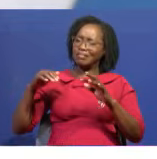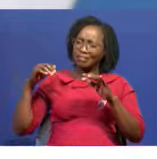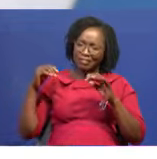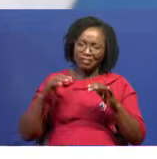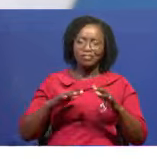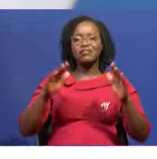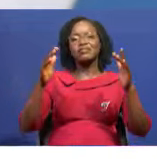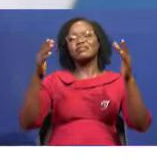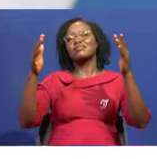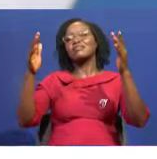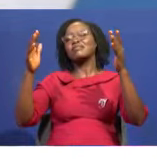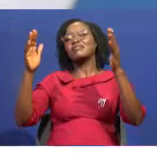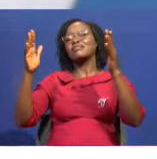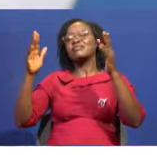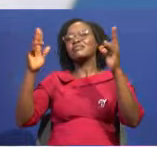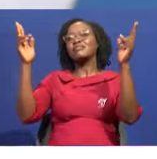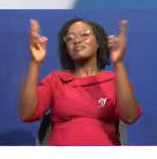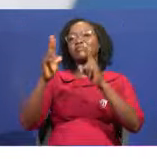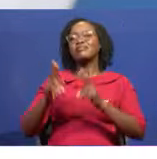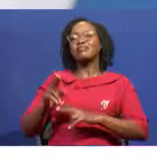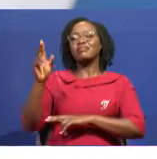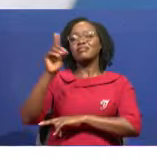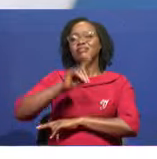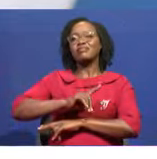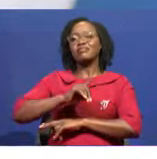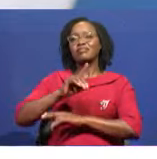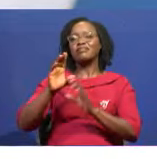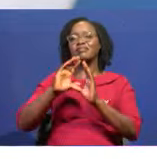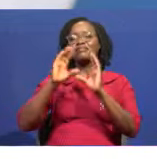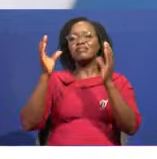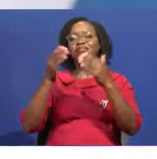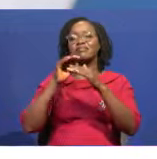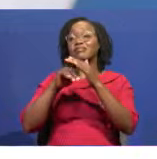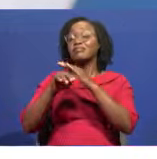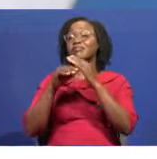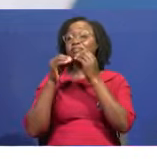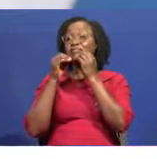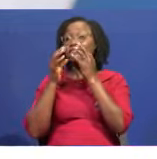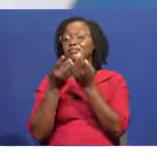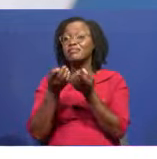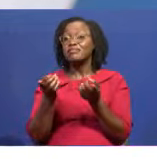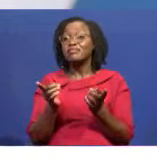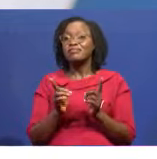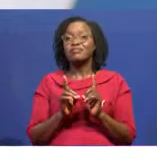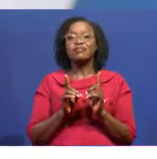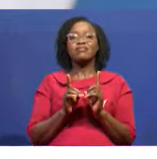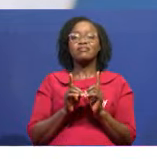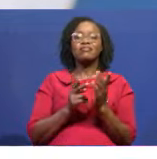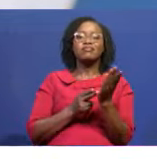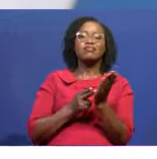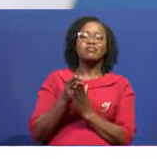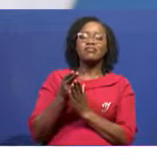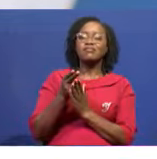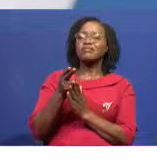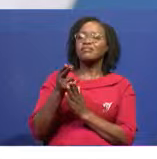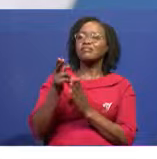to celebrate the International Day on Universal Access to Information with us. Together with Transparency International, we have quite a number